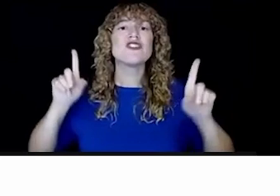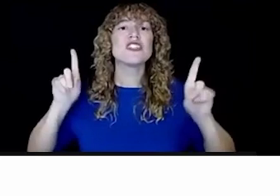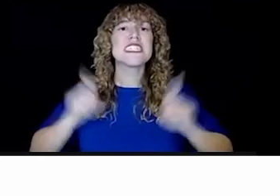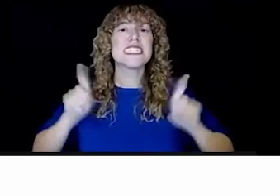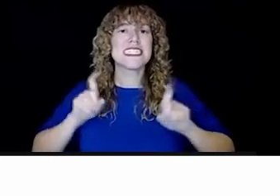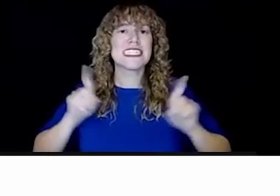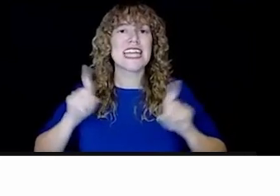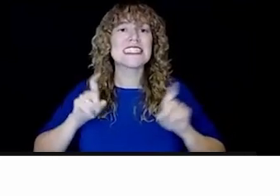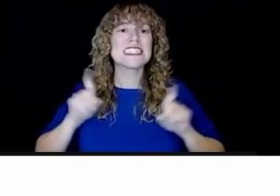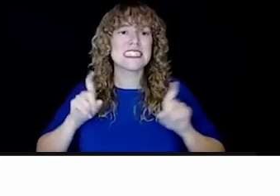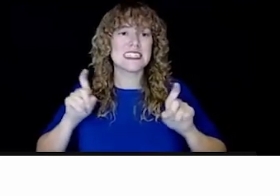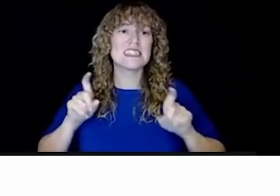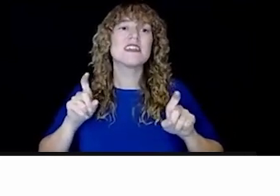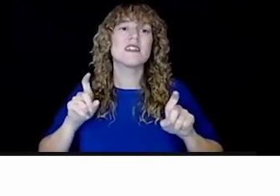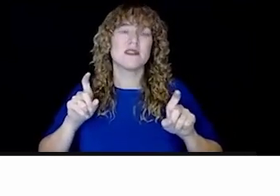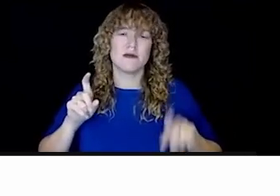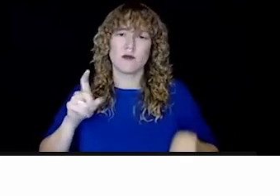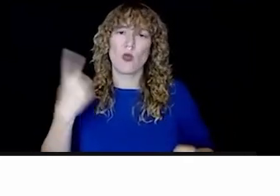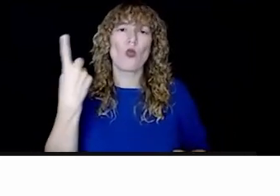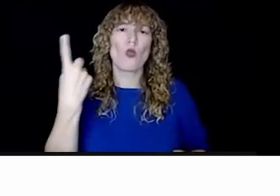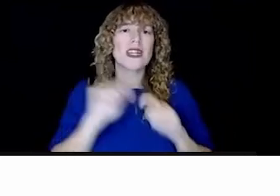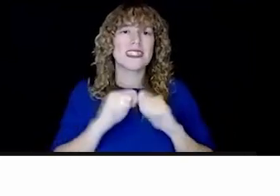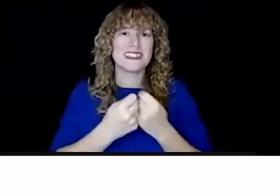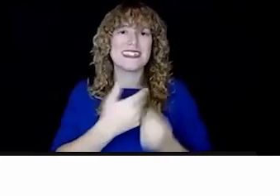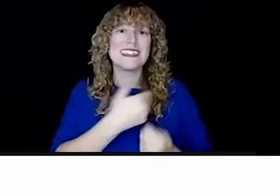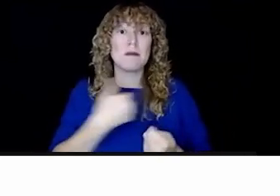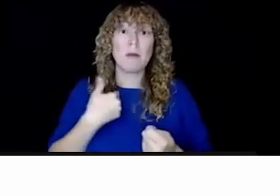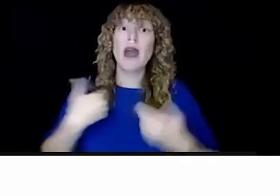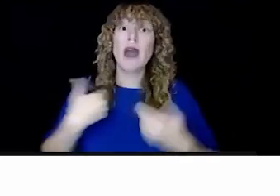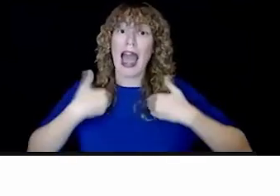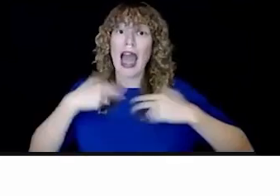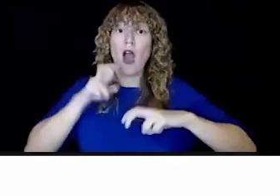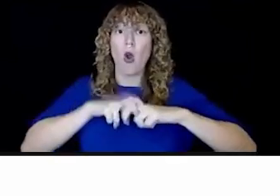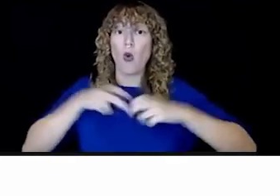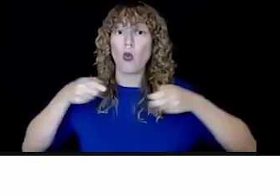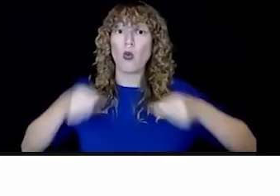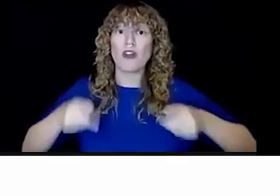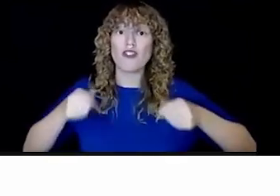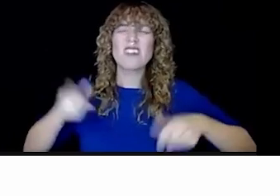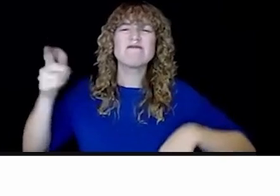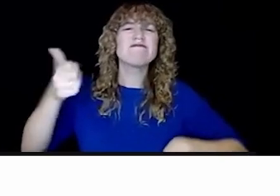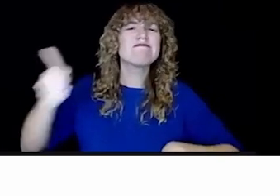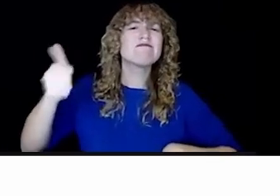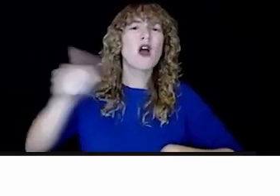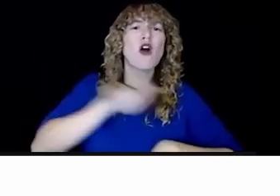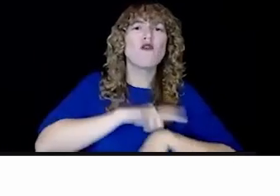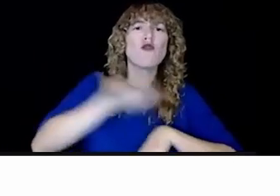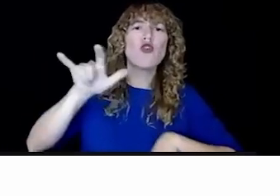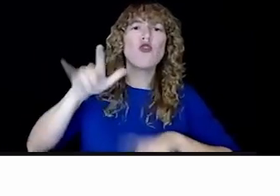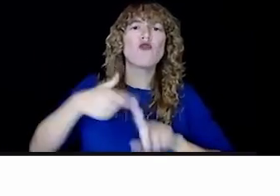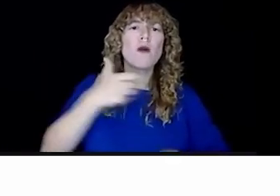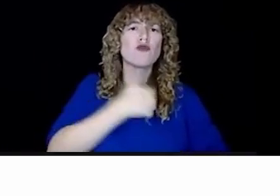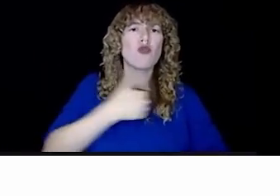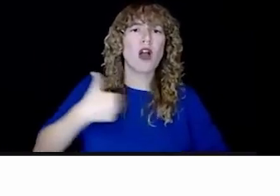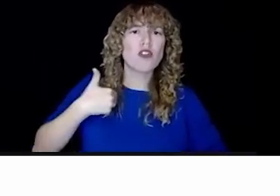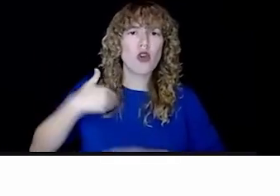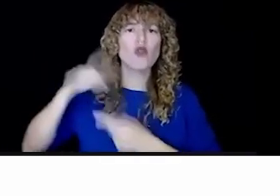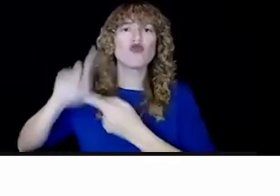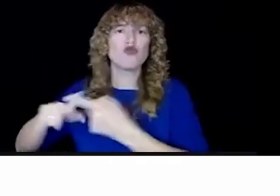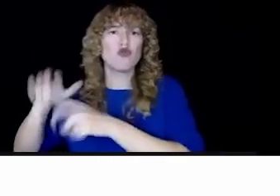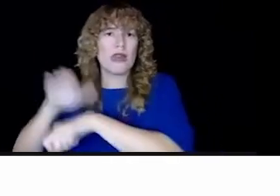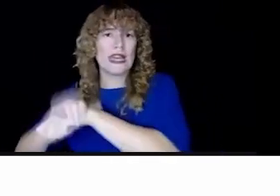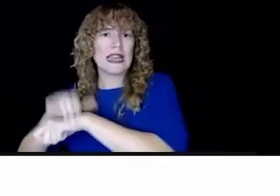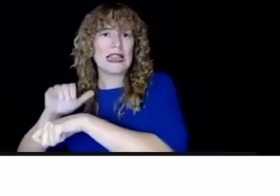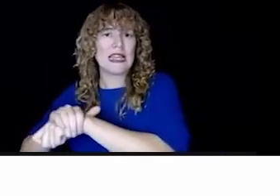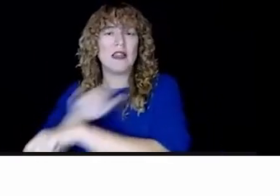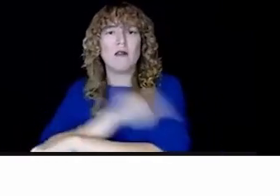with one of our team members, who is a wheelchair user. She flew from Toronto to UK, and a data logger was attached to her